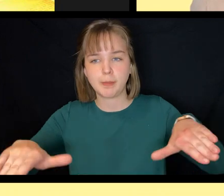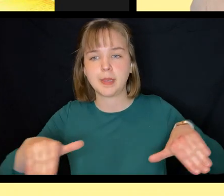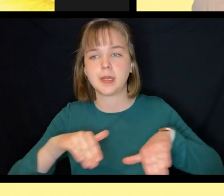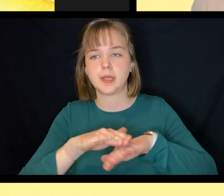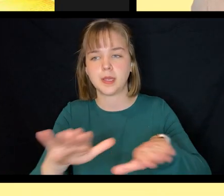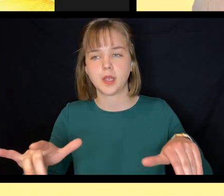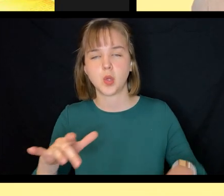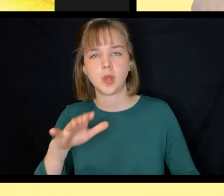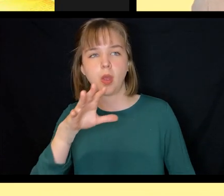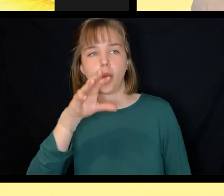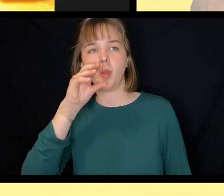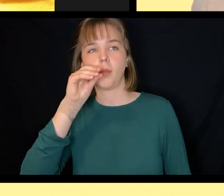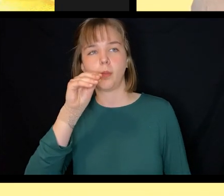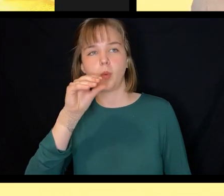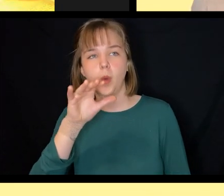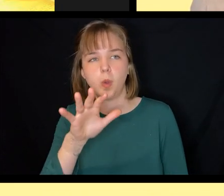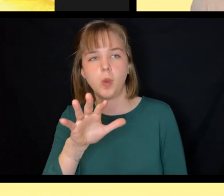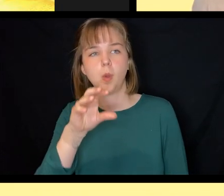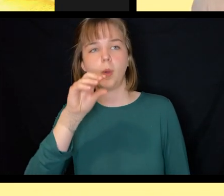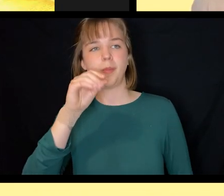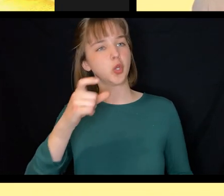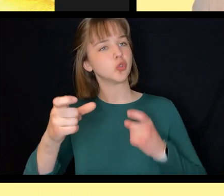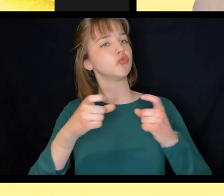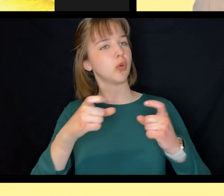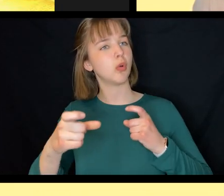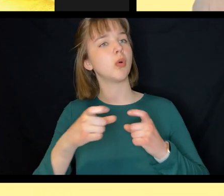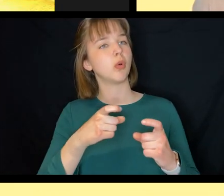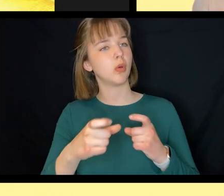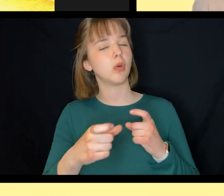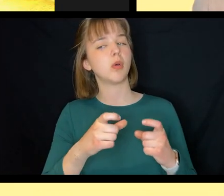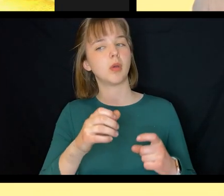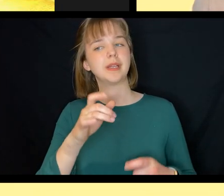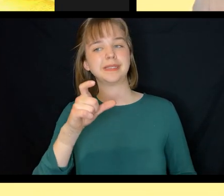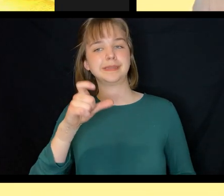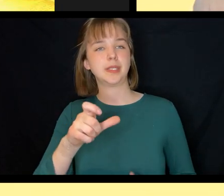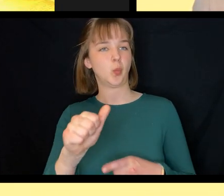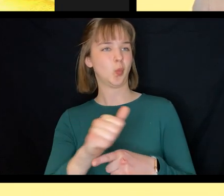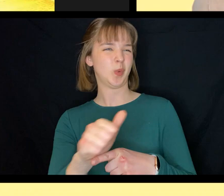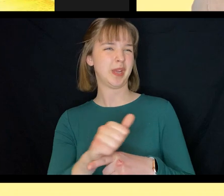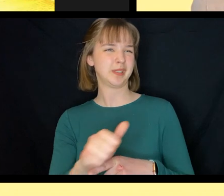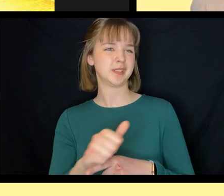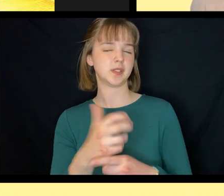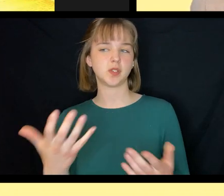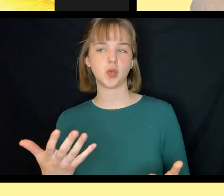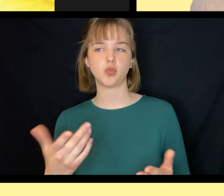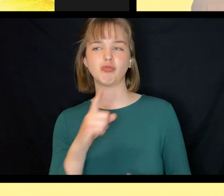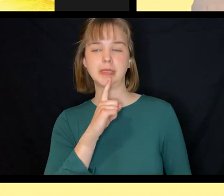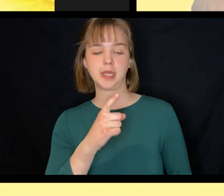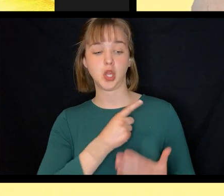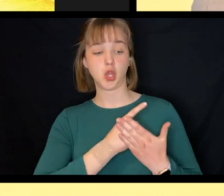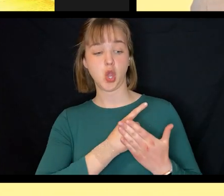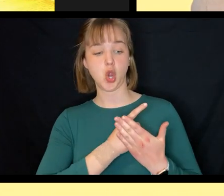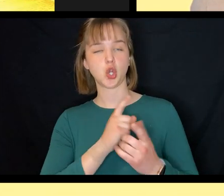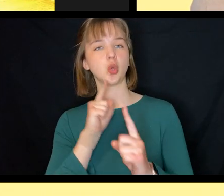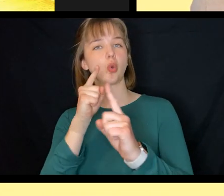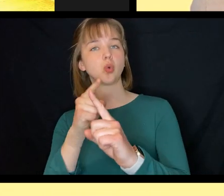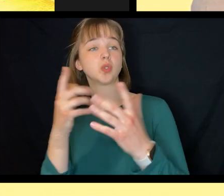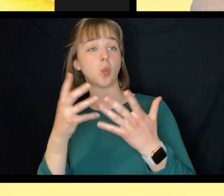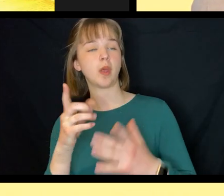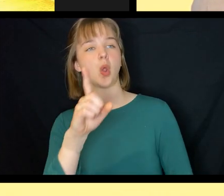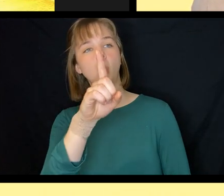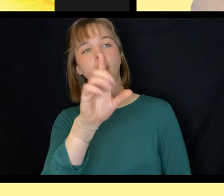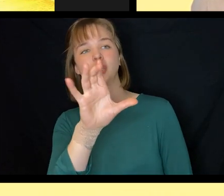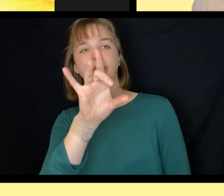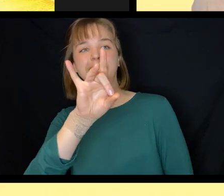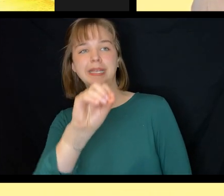little like lack of oxygen and like Right. just getting just giving a, like that 180 is like what they